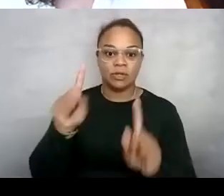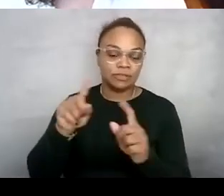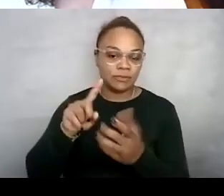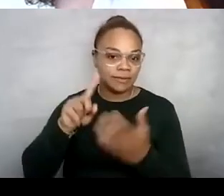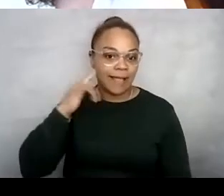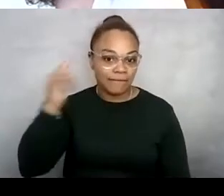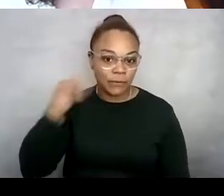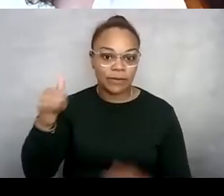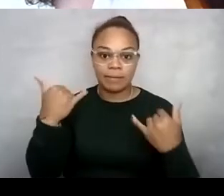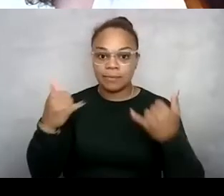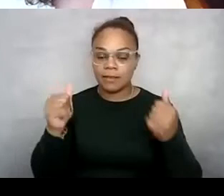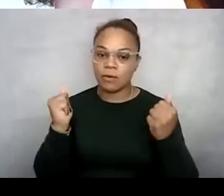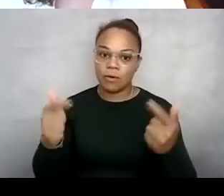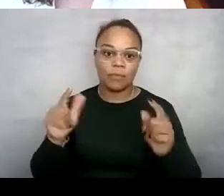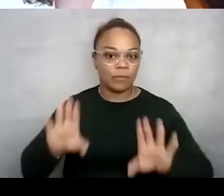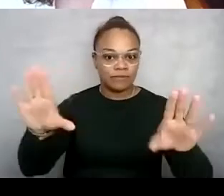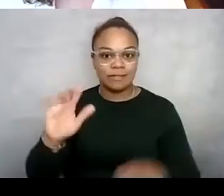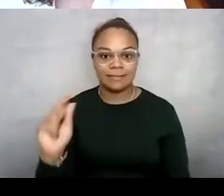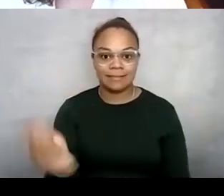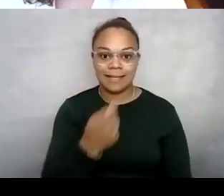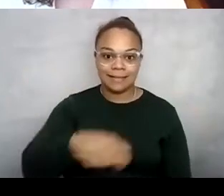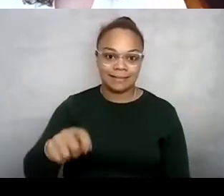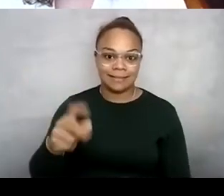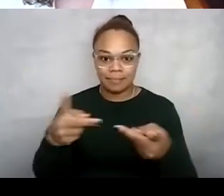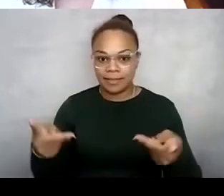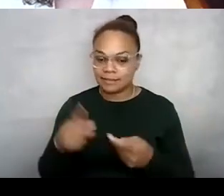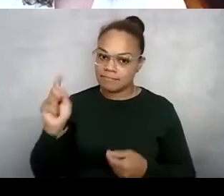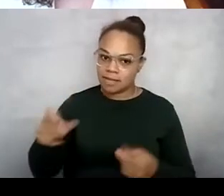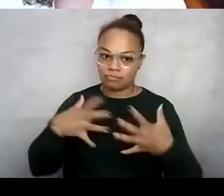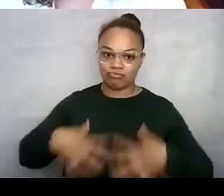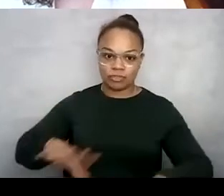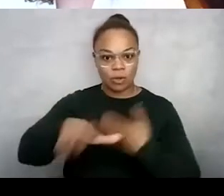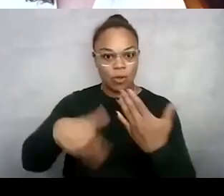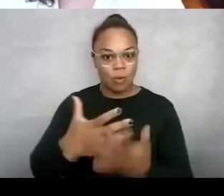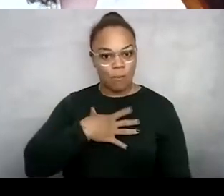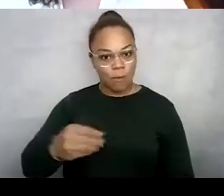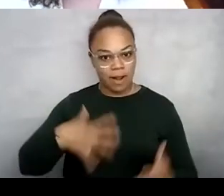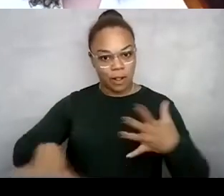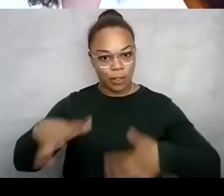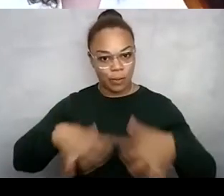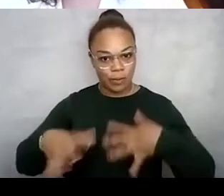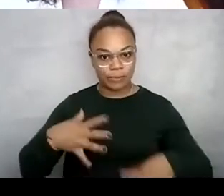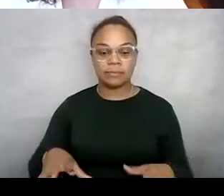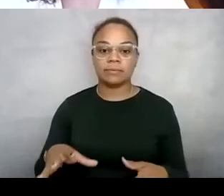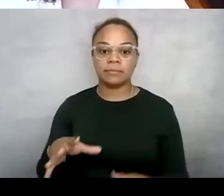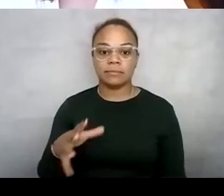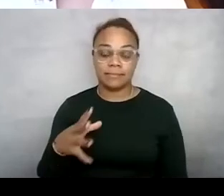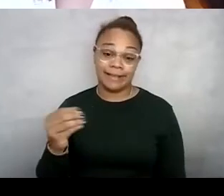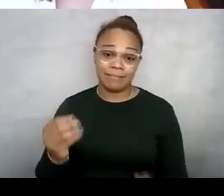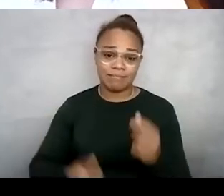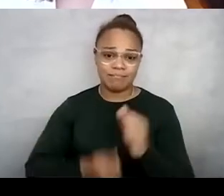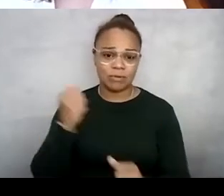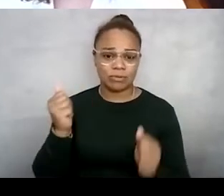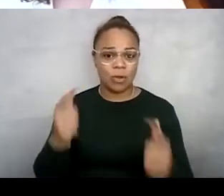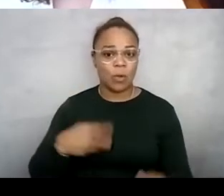tennis places. So you had to have all white clothes. And then you had, just about all white people except for us who